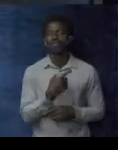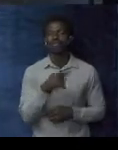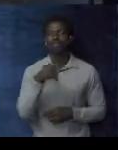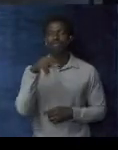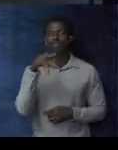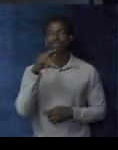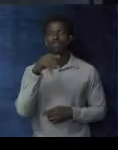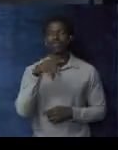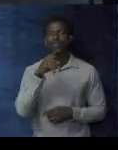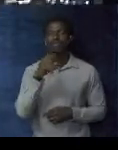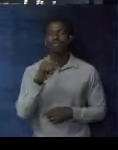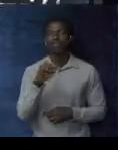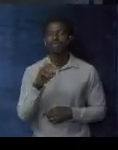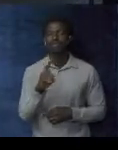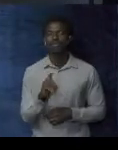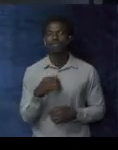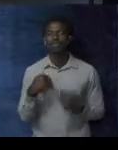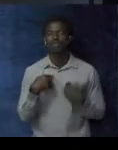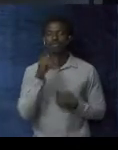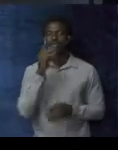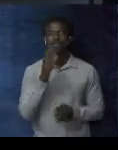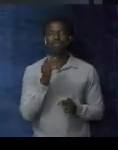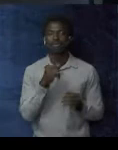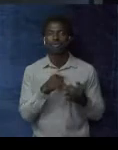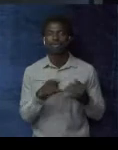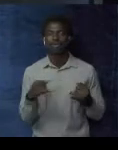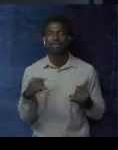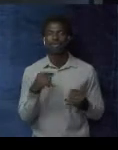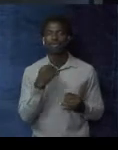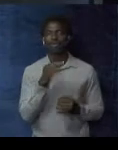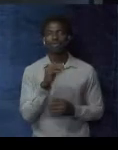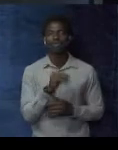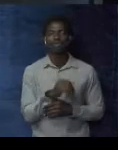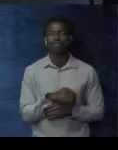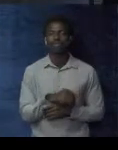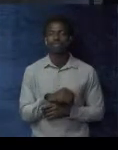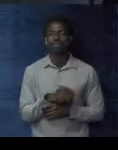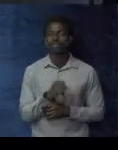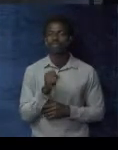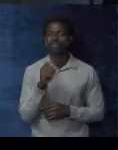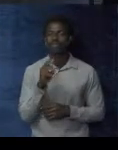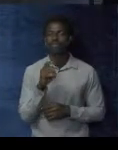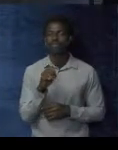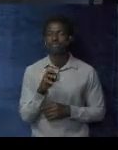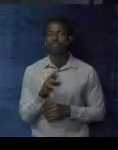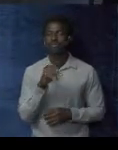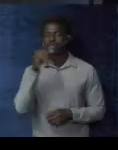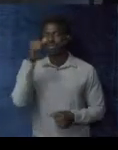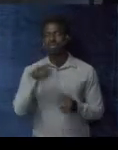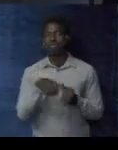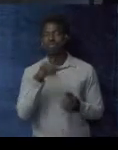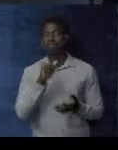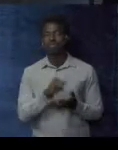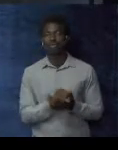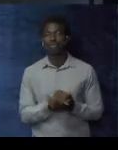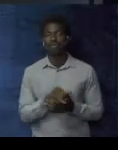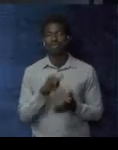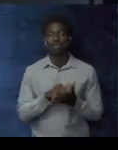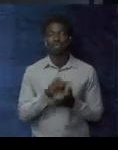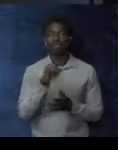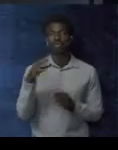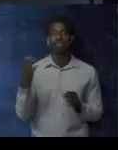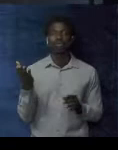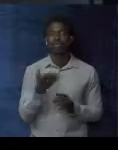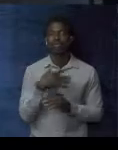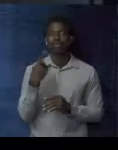A trapezoid that has one line of symmetry, we have a name for it. What is it called? Remember that trapezium that you